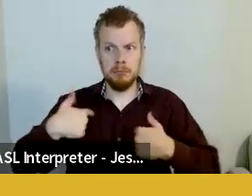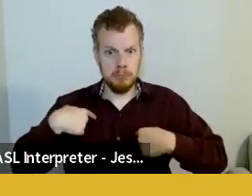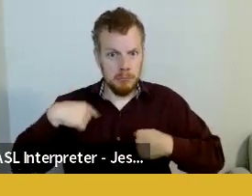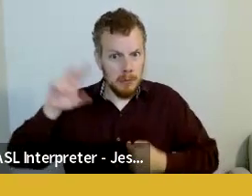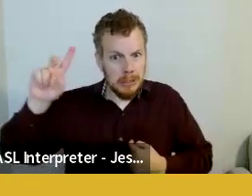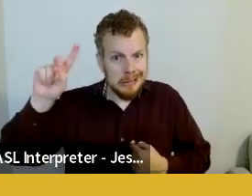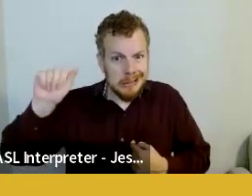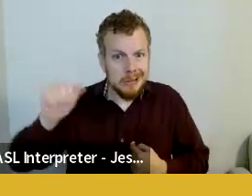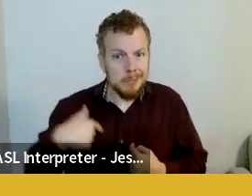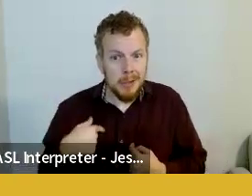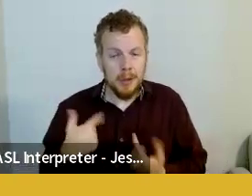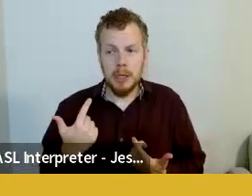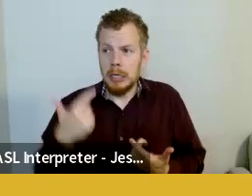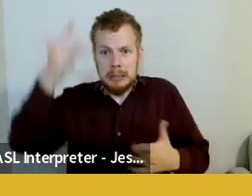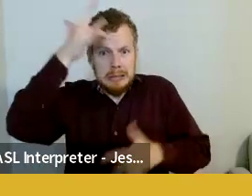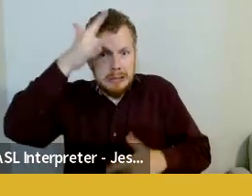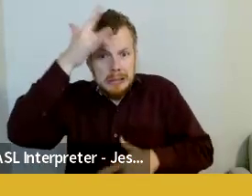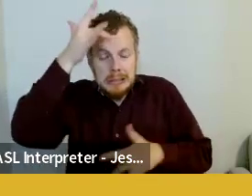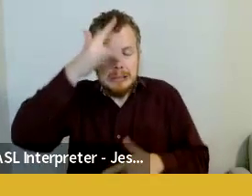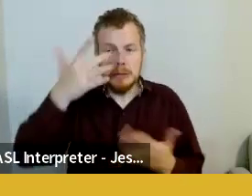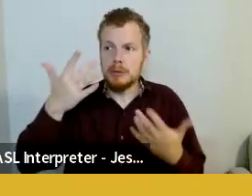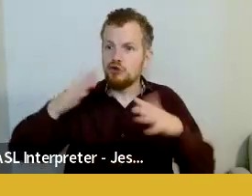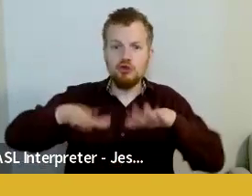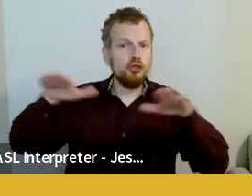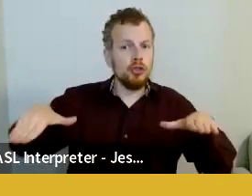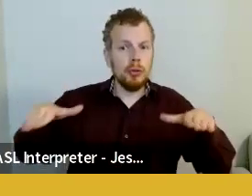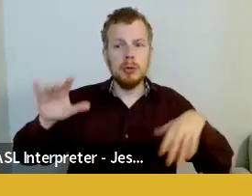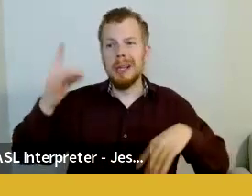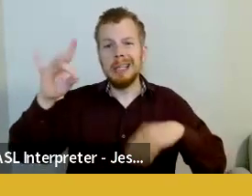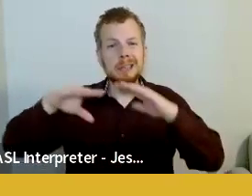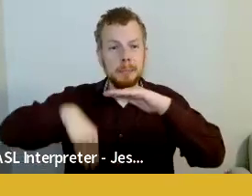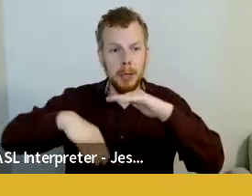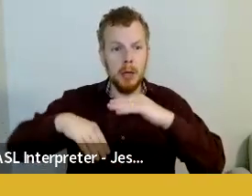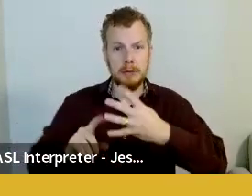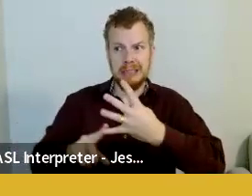or serious illnesses, or children who are under the age of 18 years.